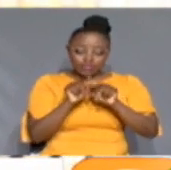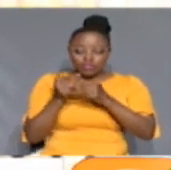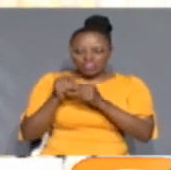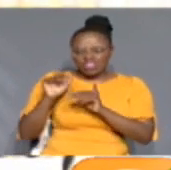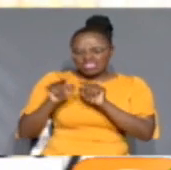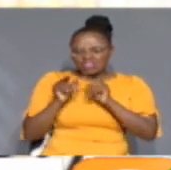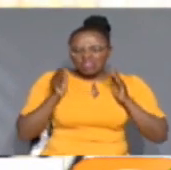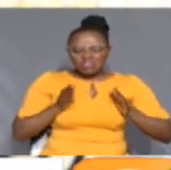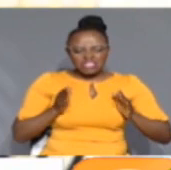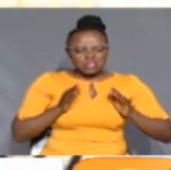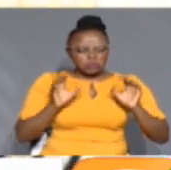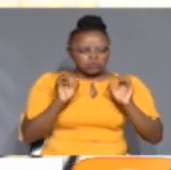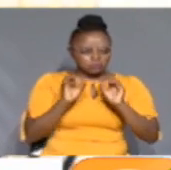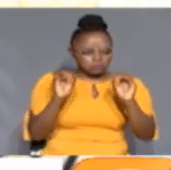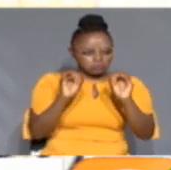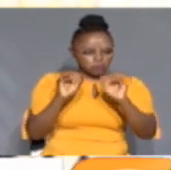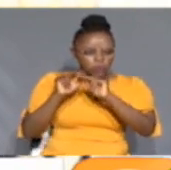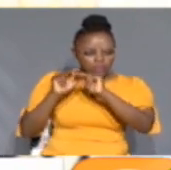on physical